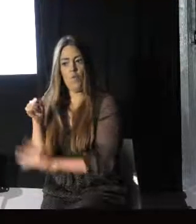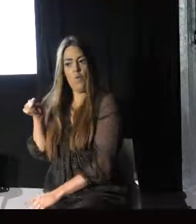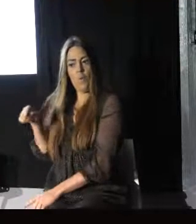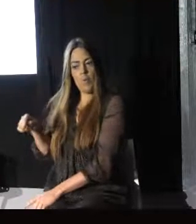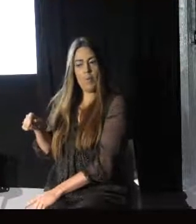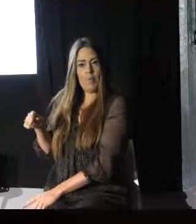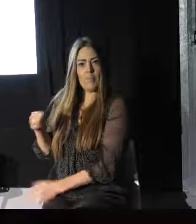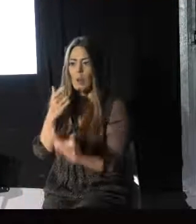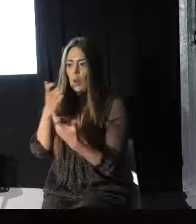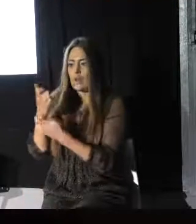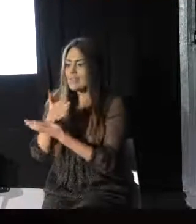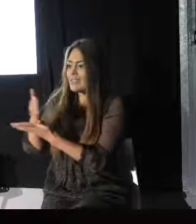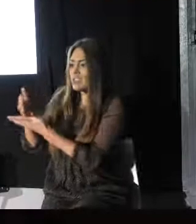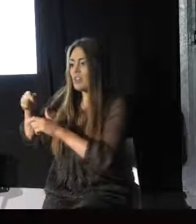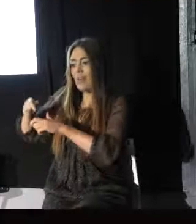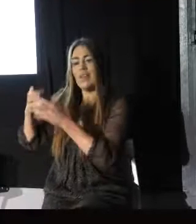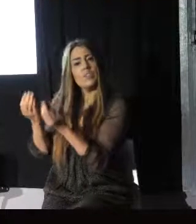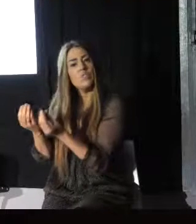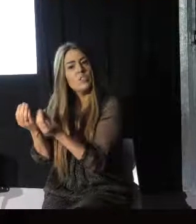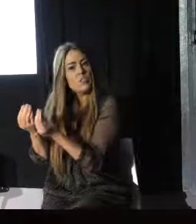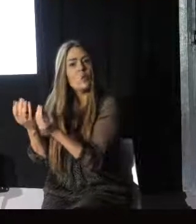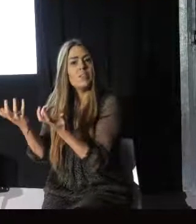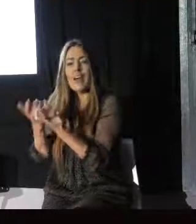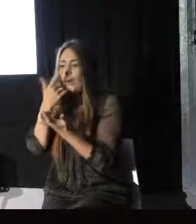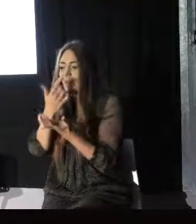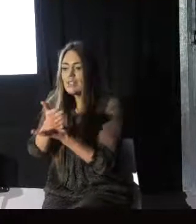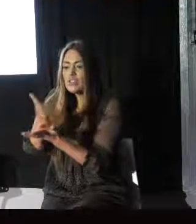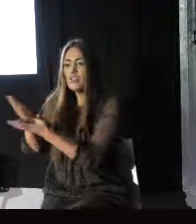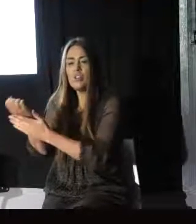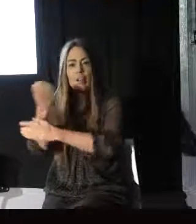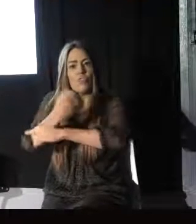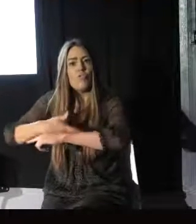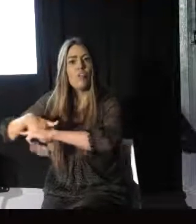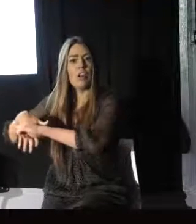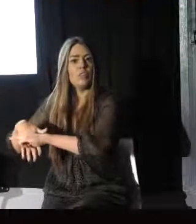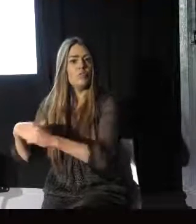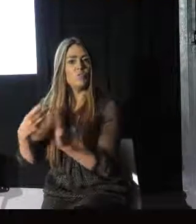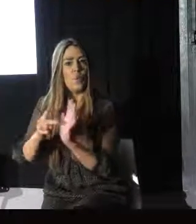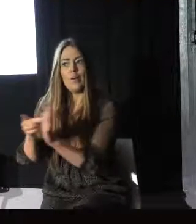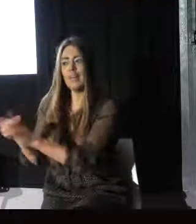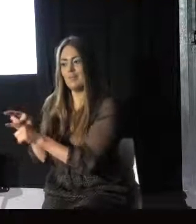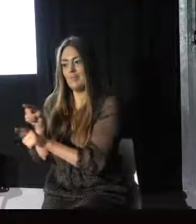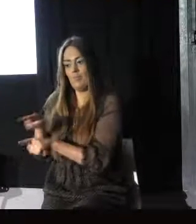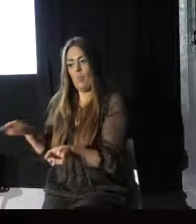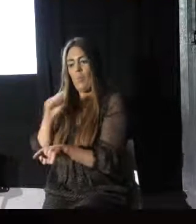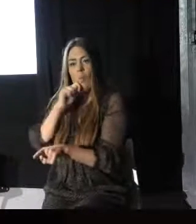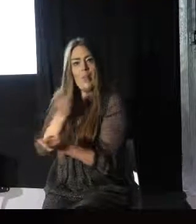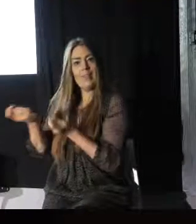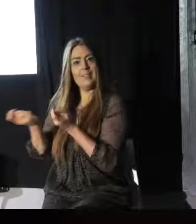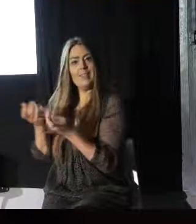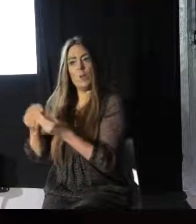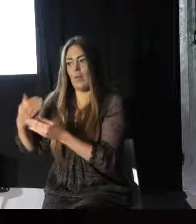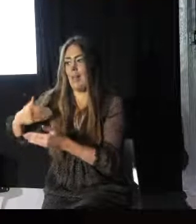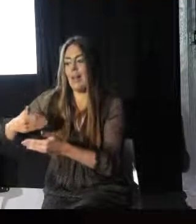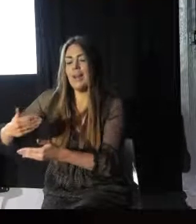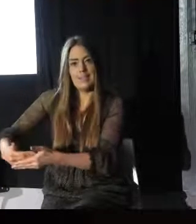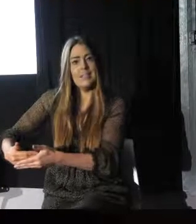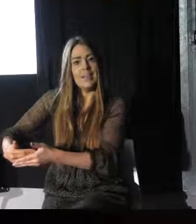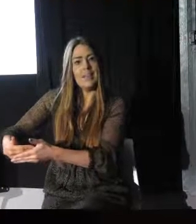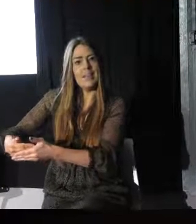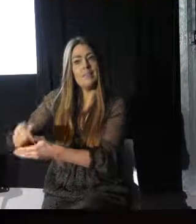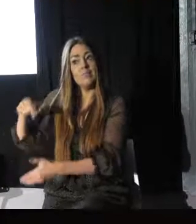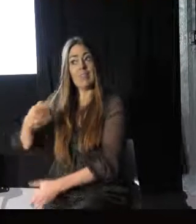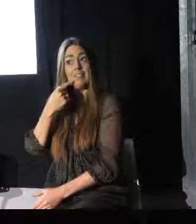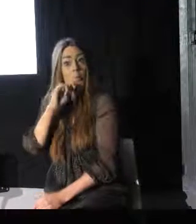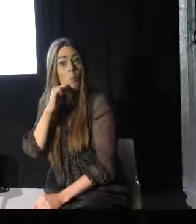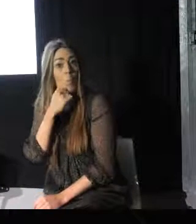share out this massive resource into grassroots organizations who will deal with these legacies that Humboldt Forum says it will